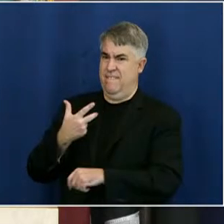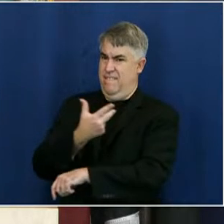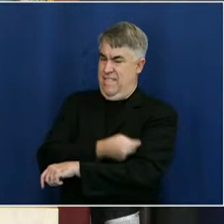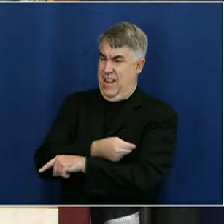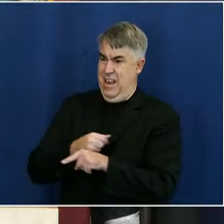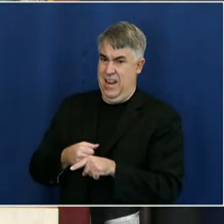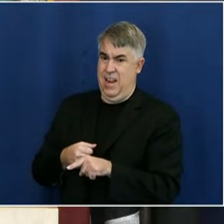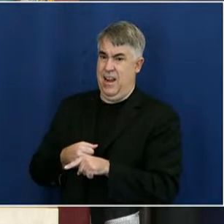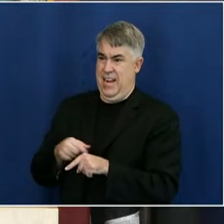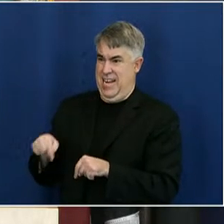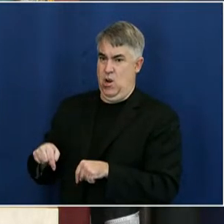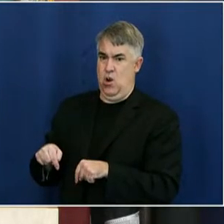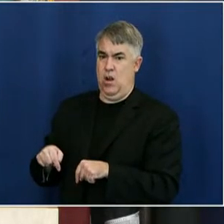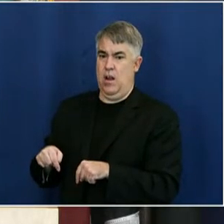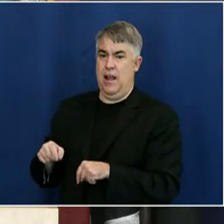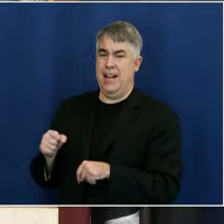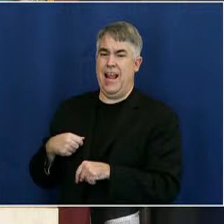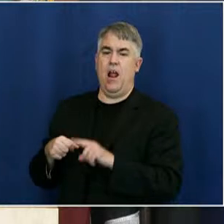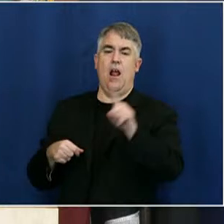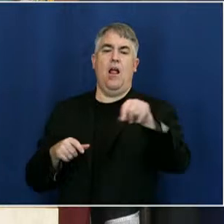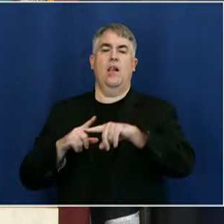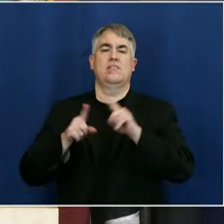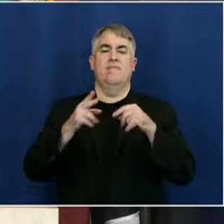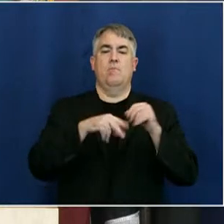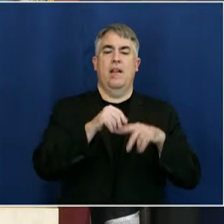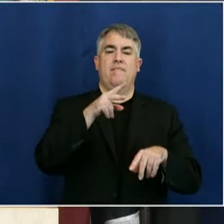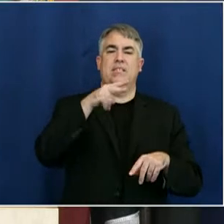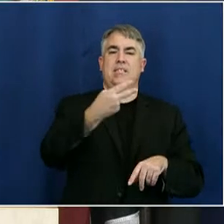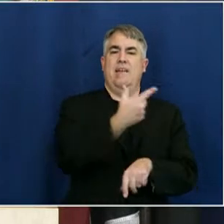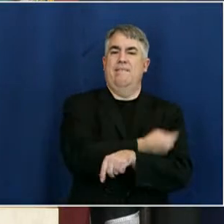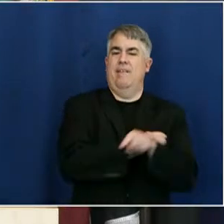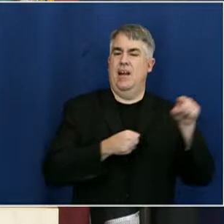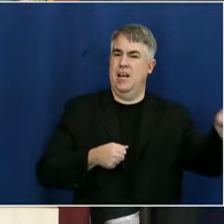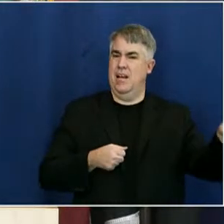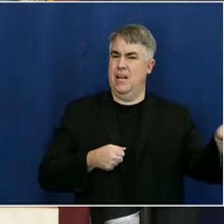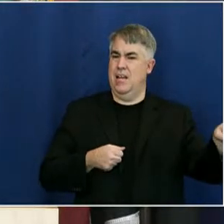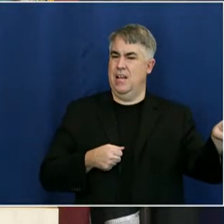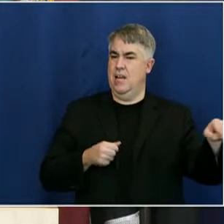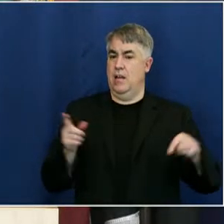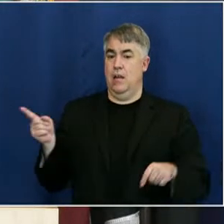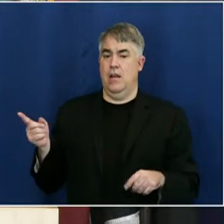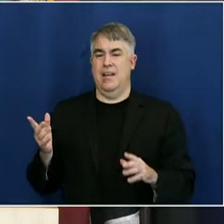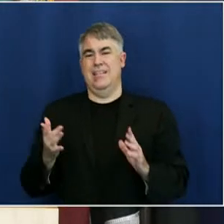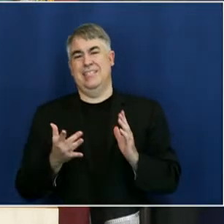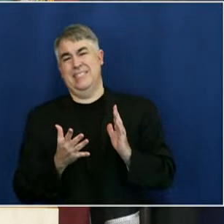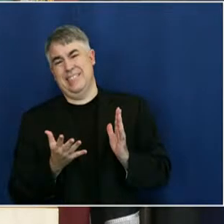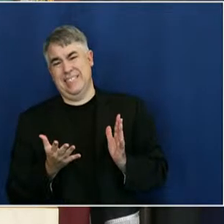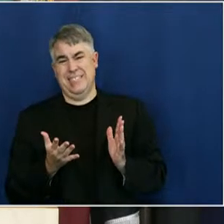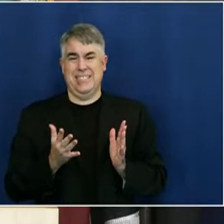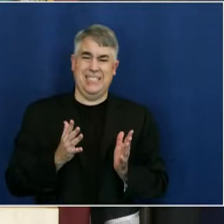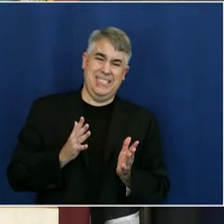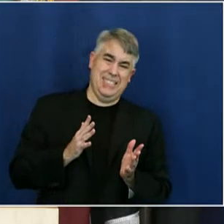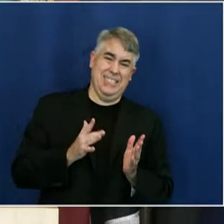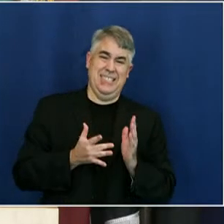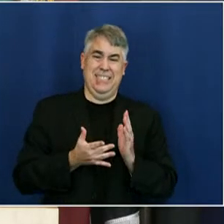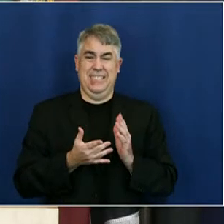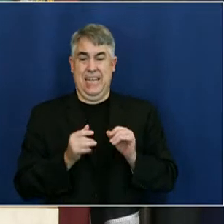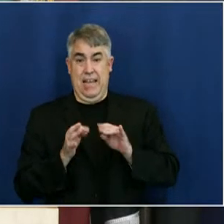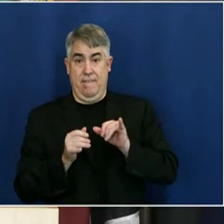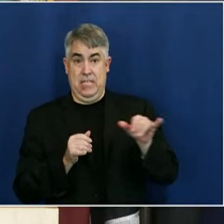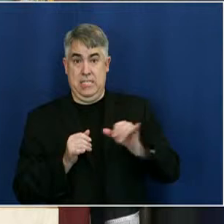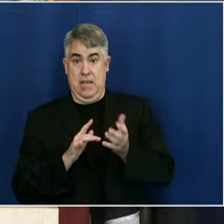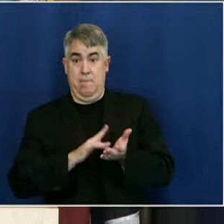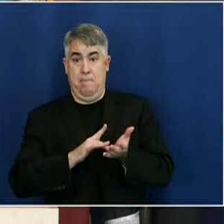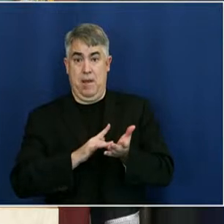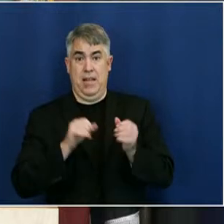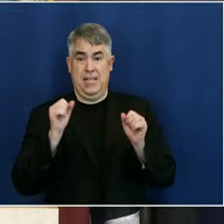another? Technically, if it's the same vaccine, you could, but we're strongly encouraging people